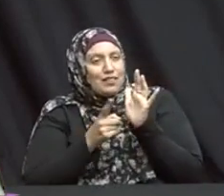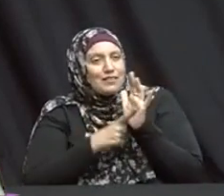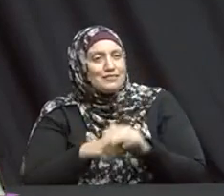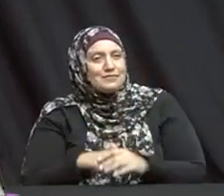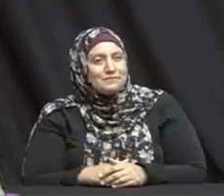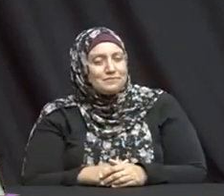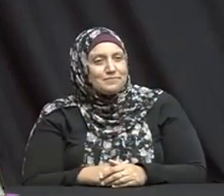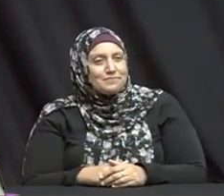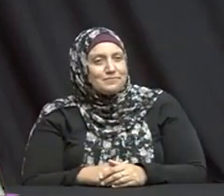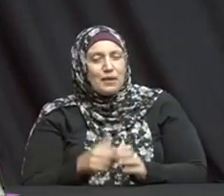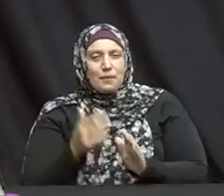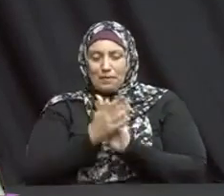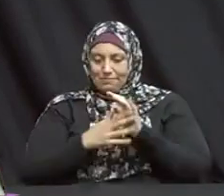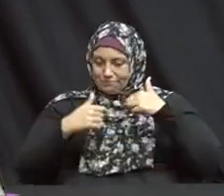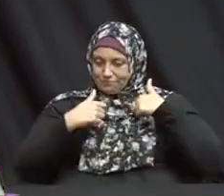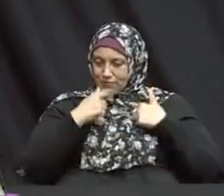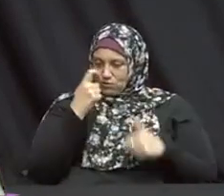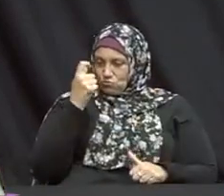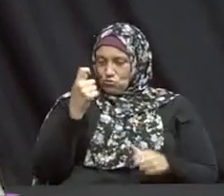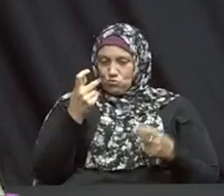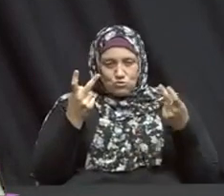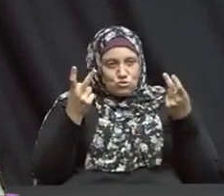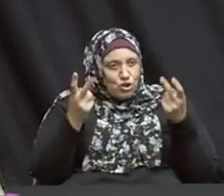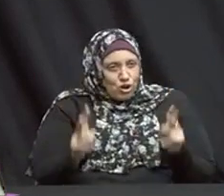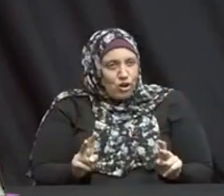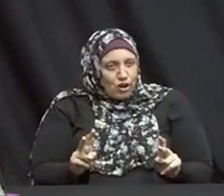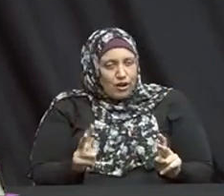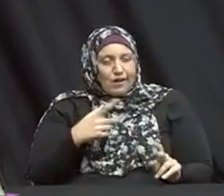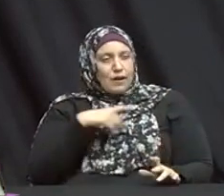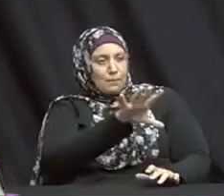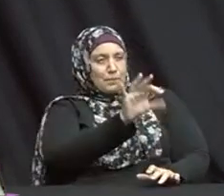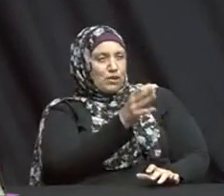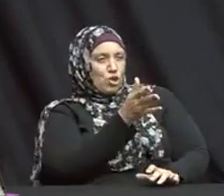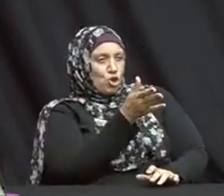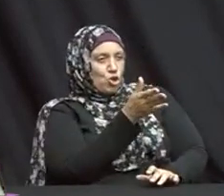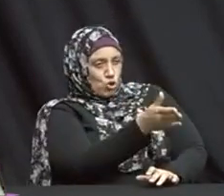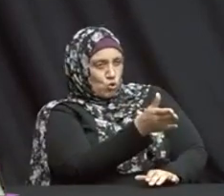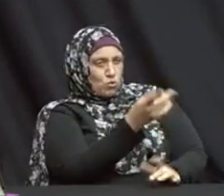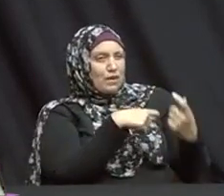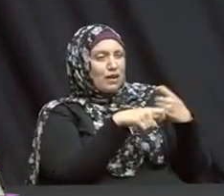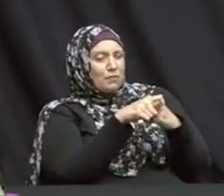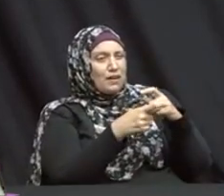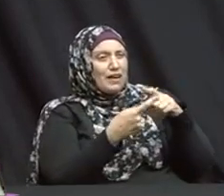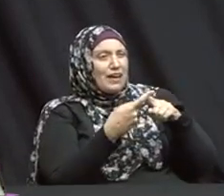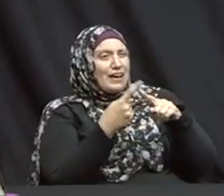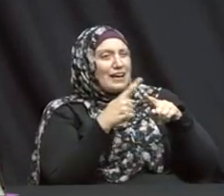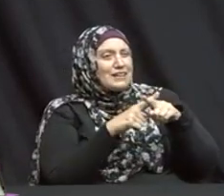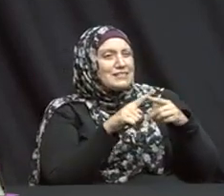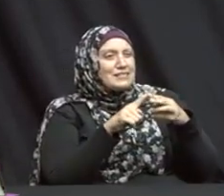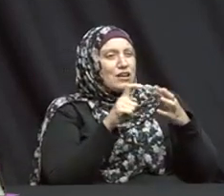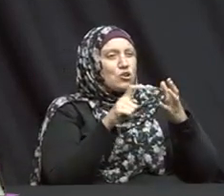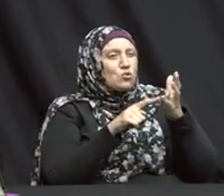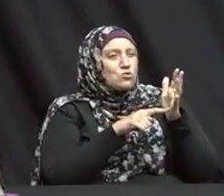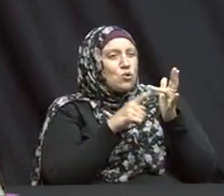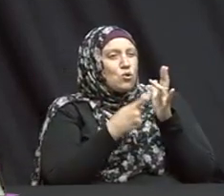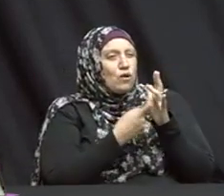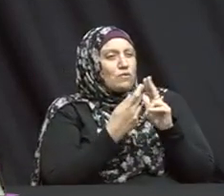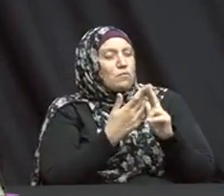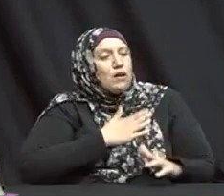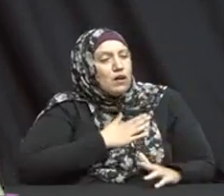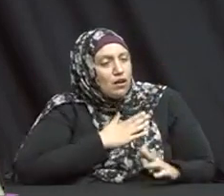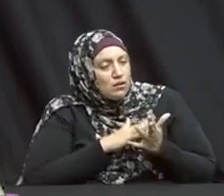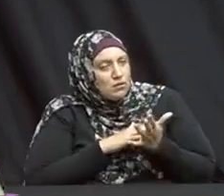someone to be the executor of my will. Whereas in this hadith, Imam Sadiq alayhi salam says, "Be the executor of your own will," meaning that what?